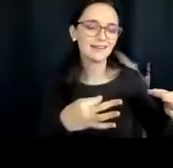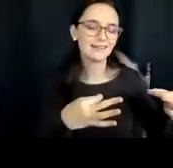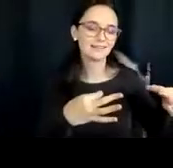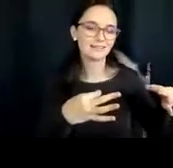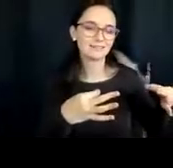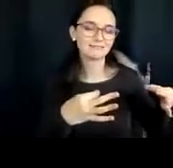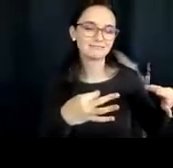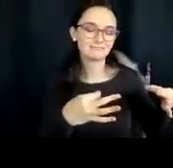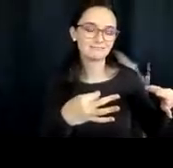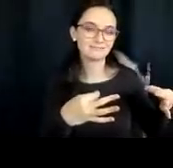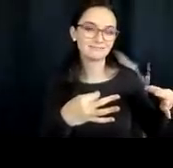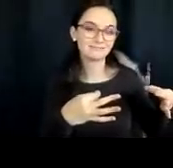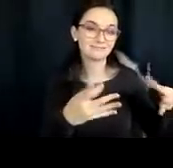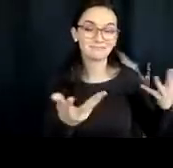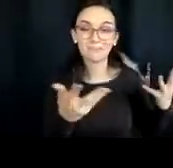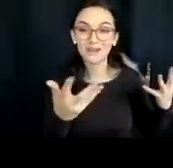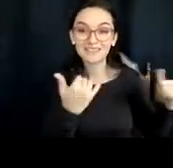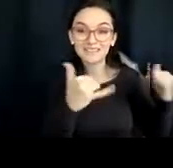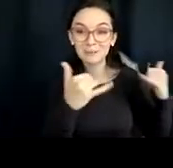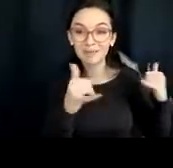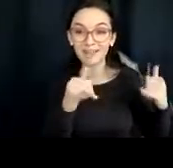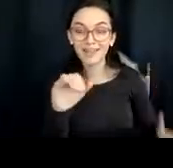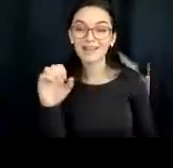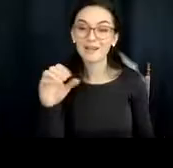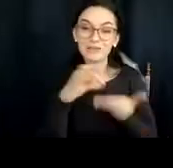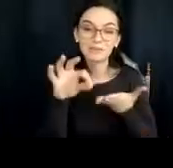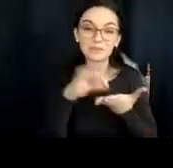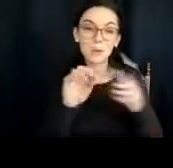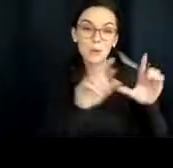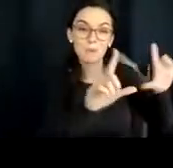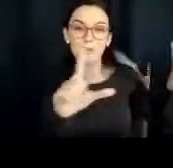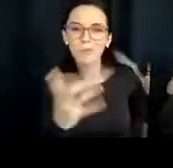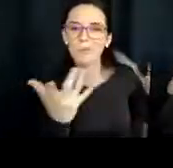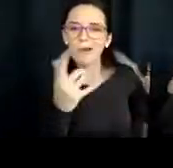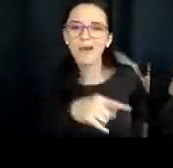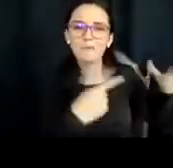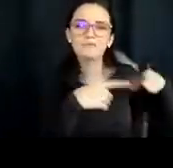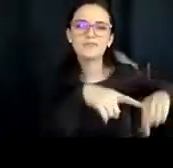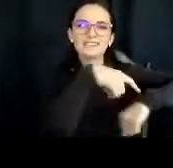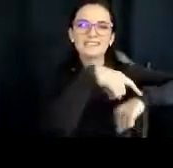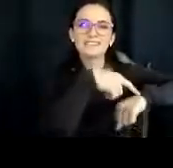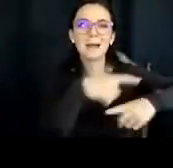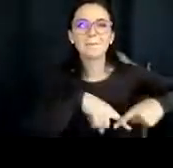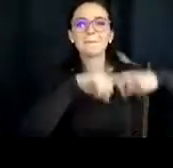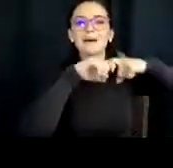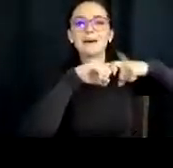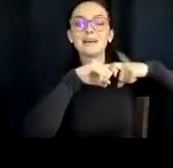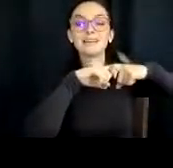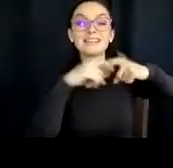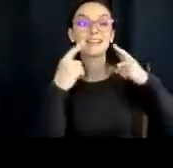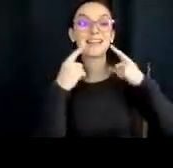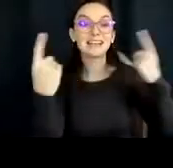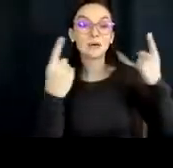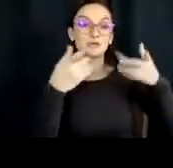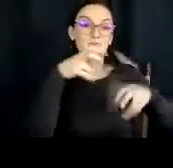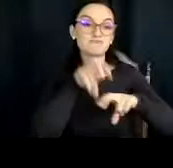to play on the scoreboard during timeouts. Wow. This is where the announcer sits. The announcer